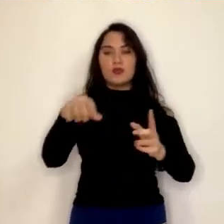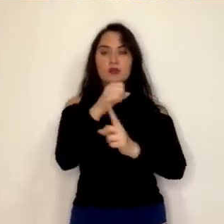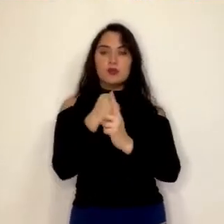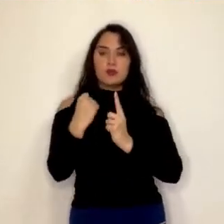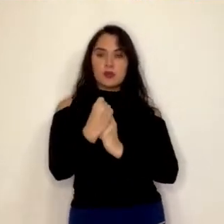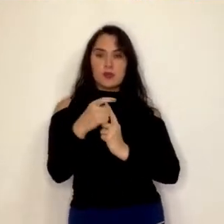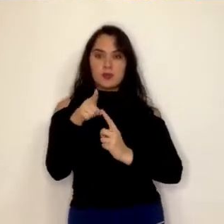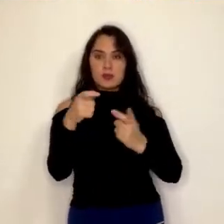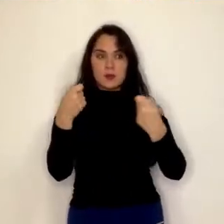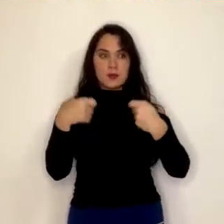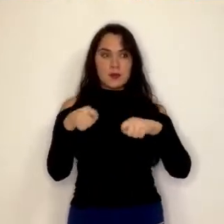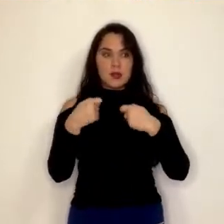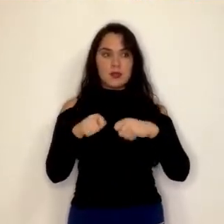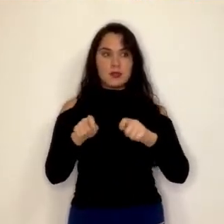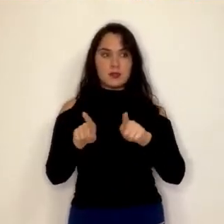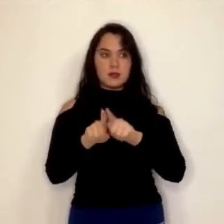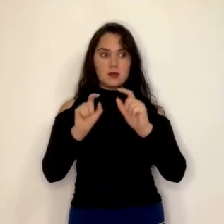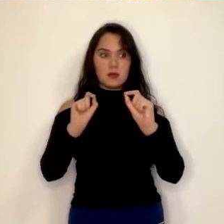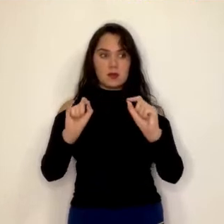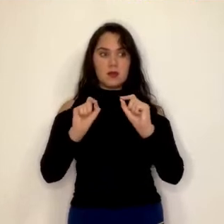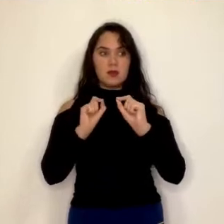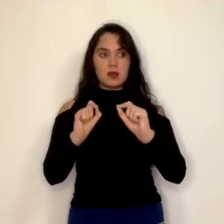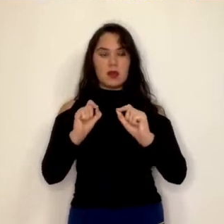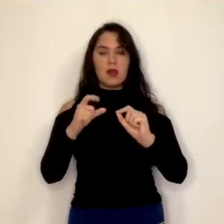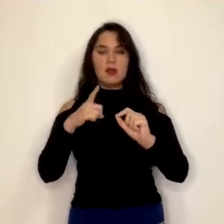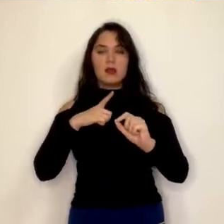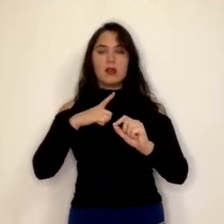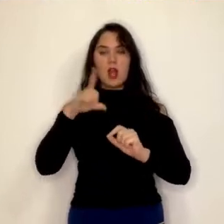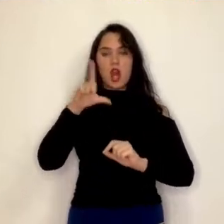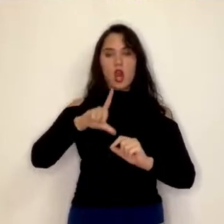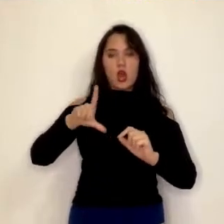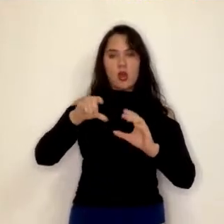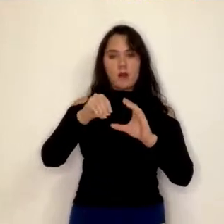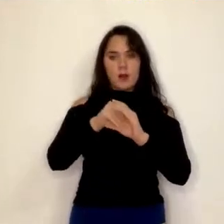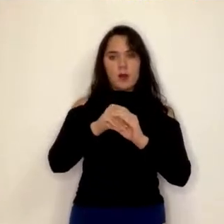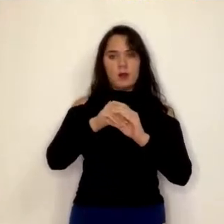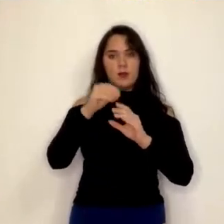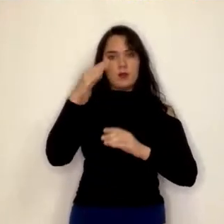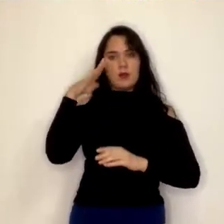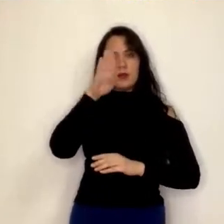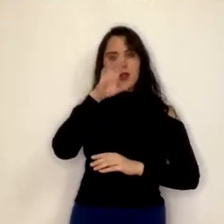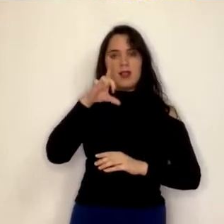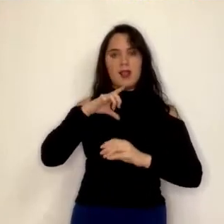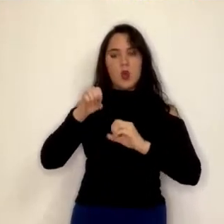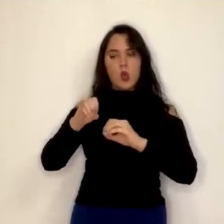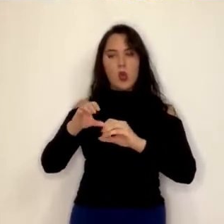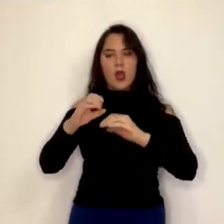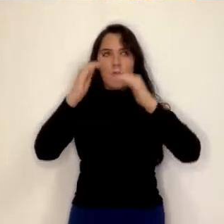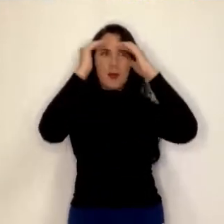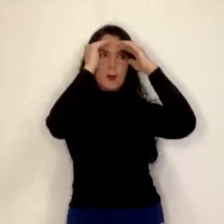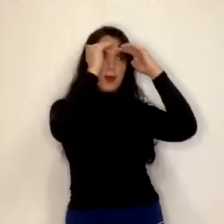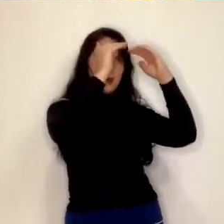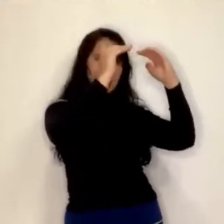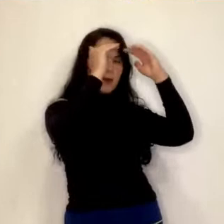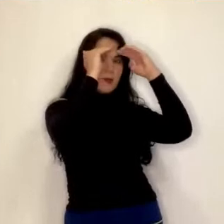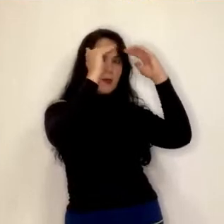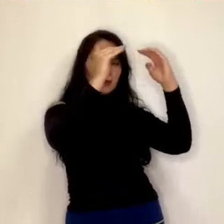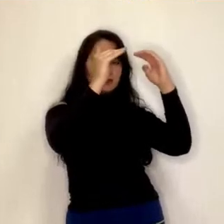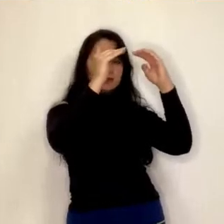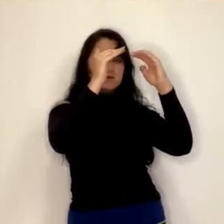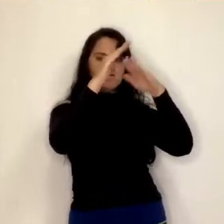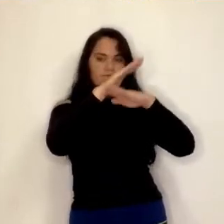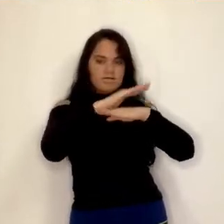and contain social conflict, it's necessary within the Bolsonaristic logic, an